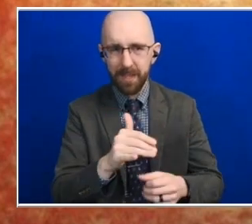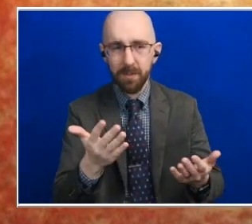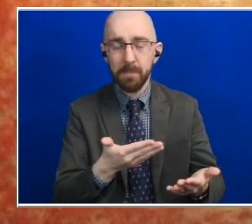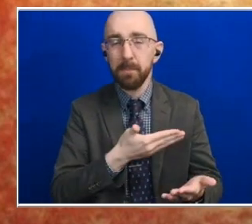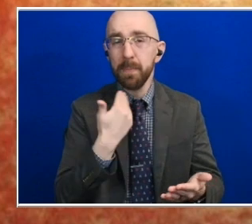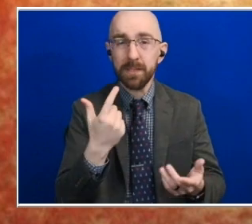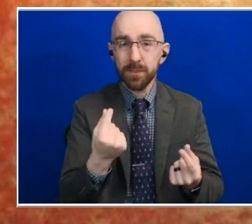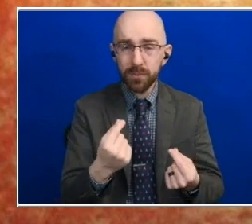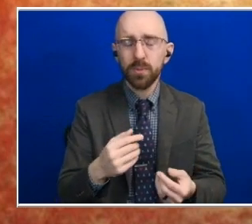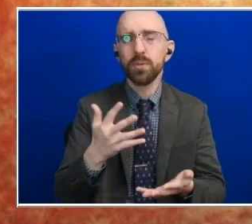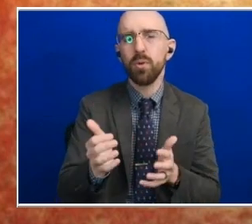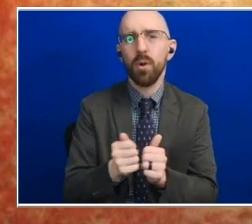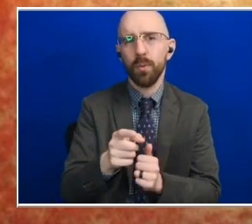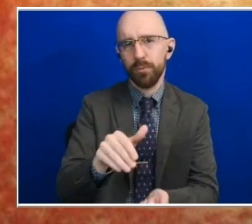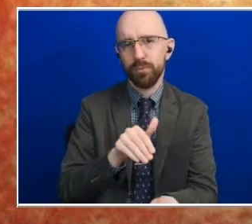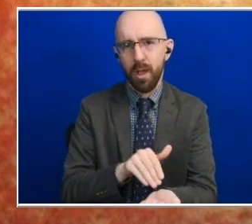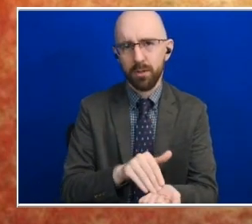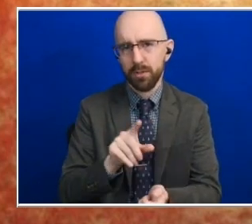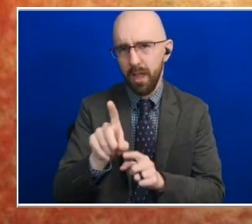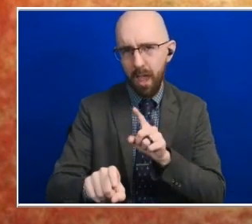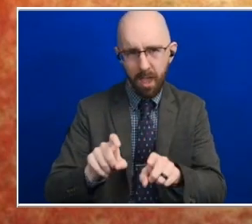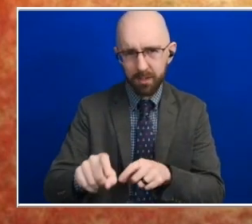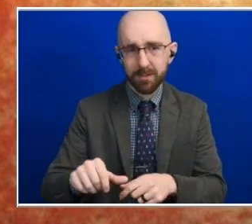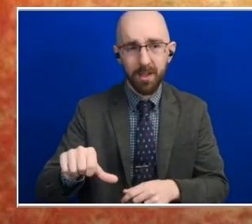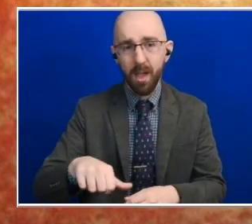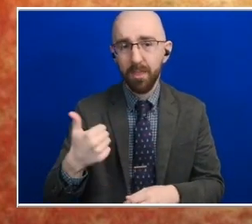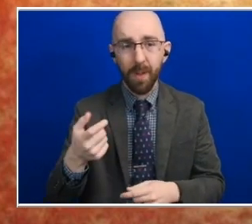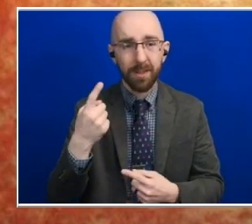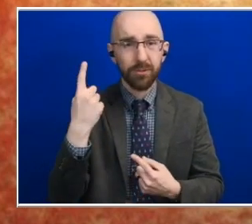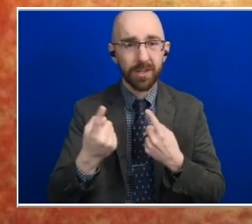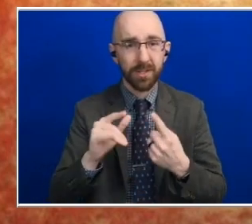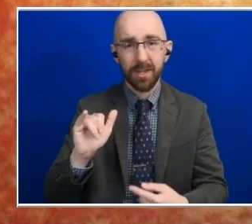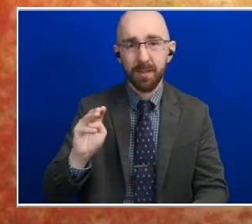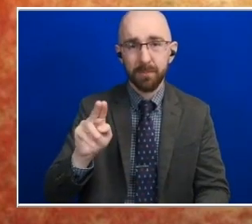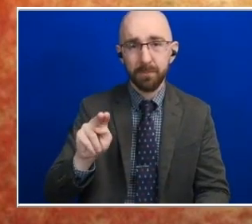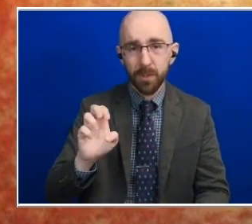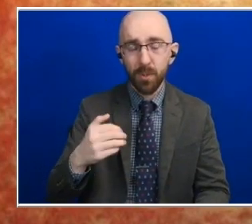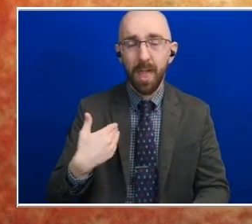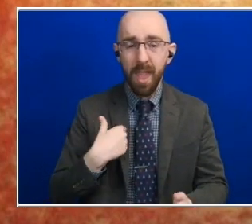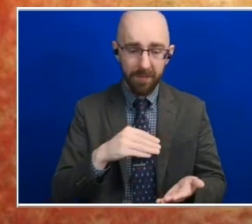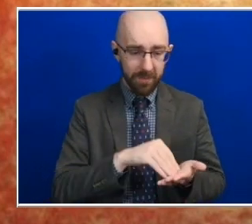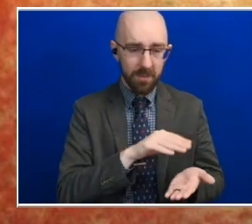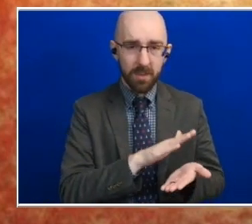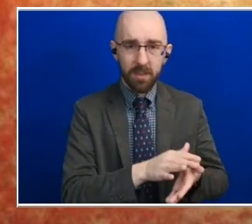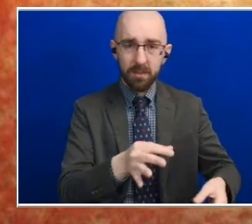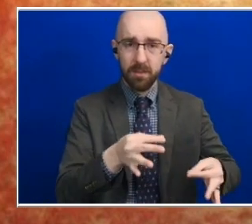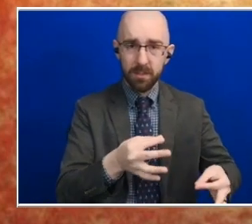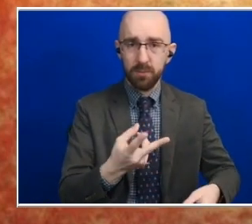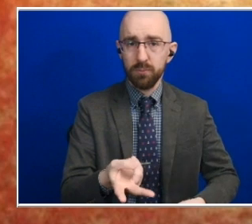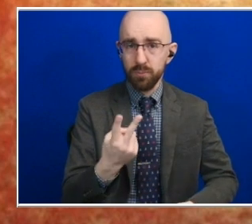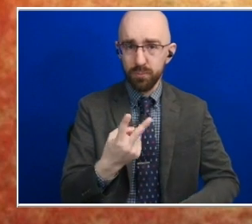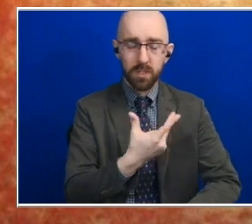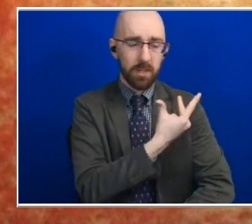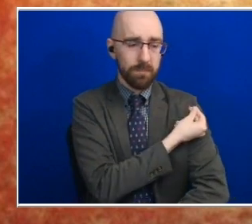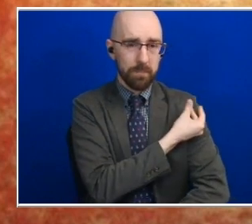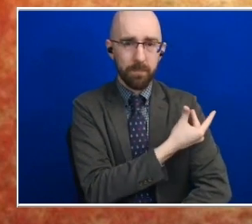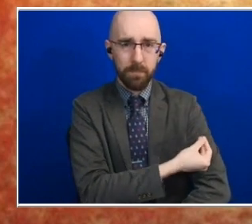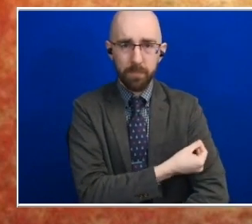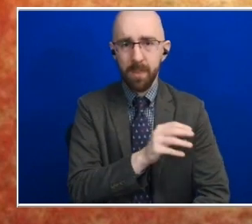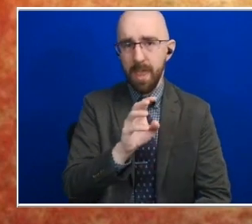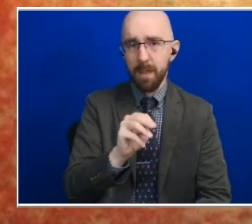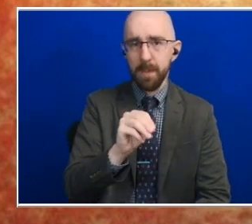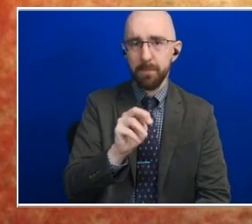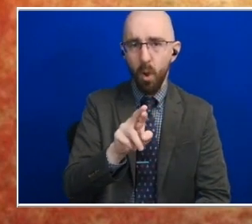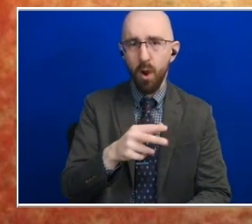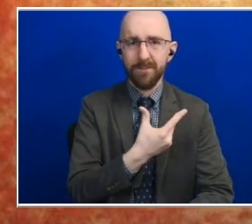it. But you are otherwise considered immune if you have a documented 2 doses of MMR vaccine. And